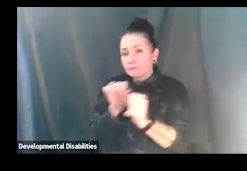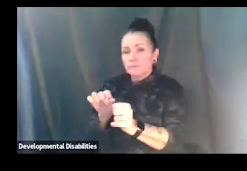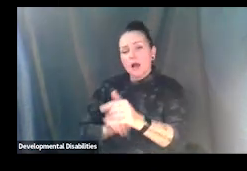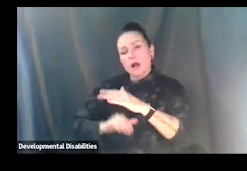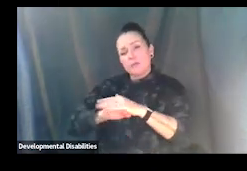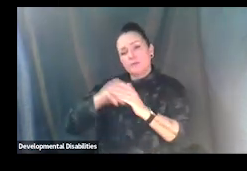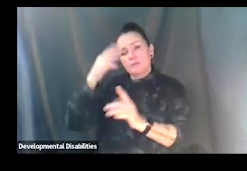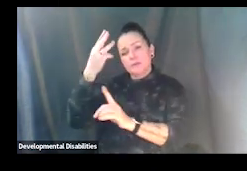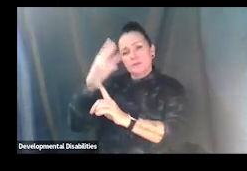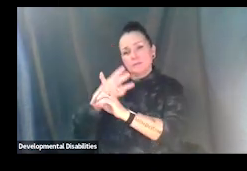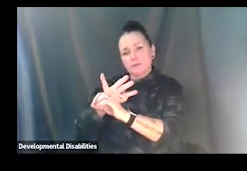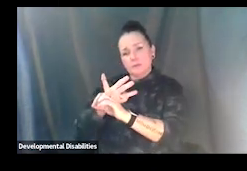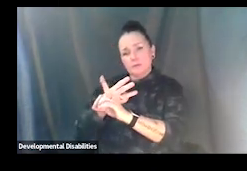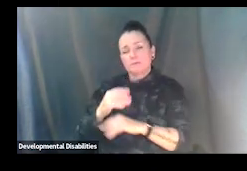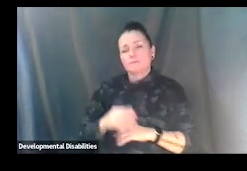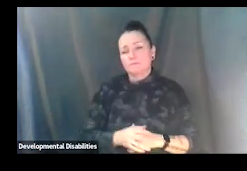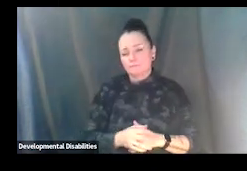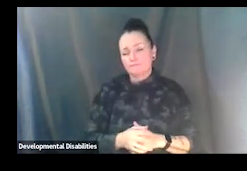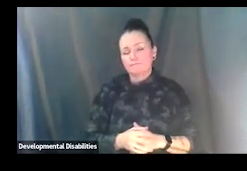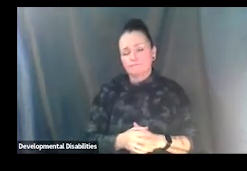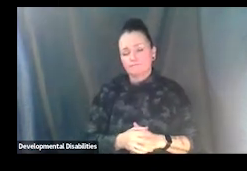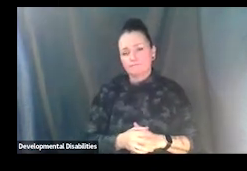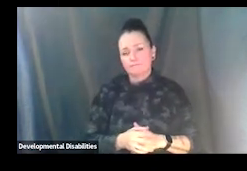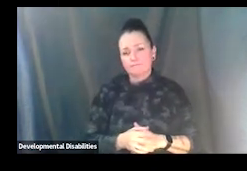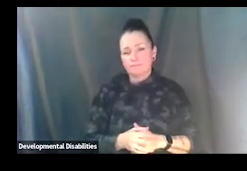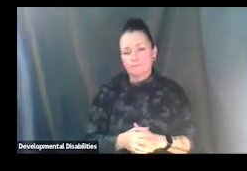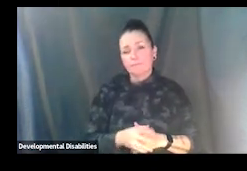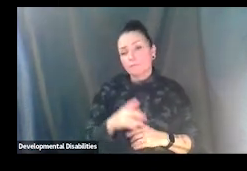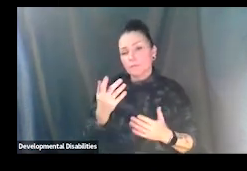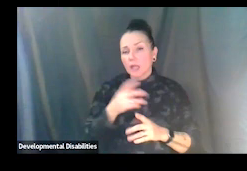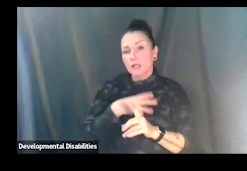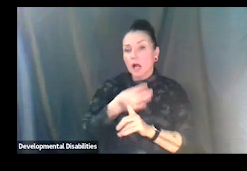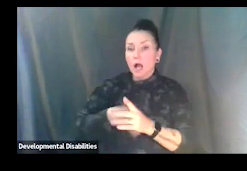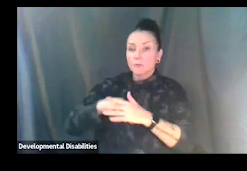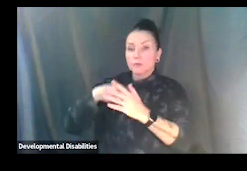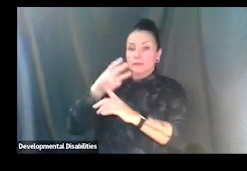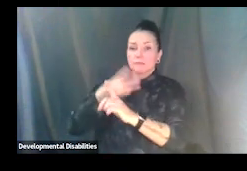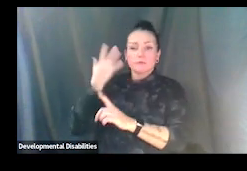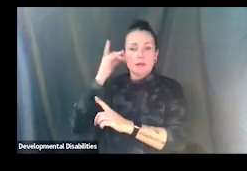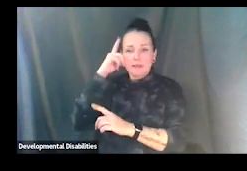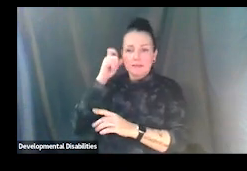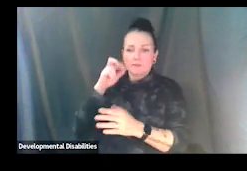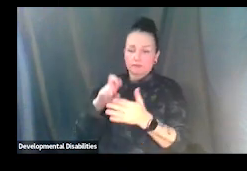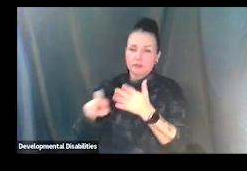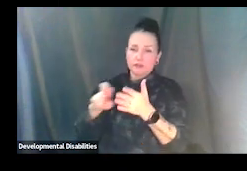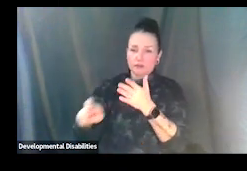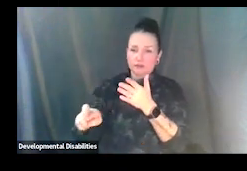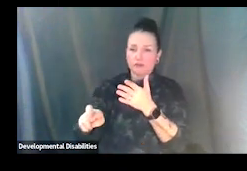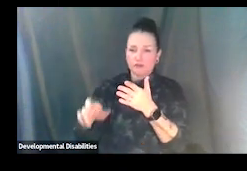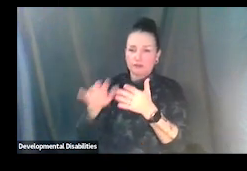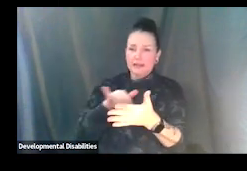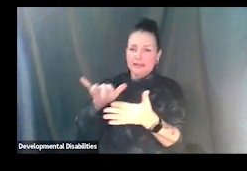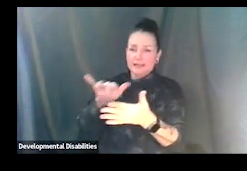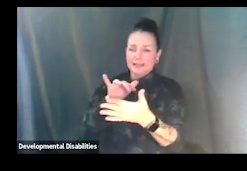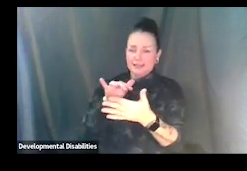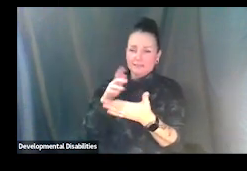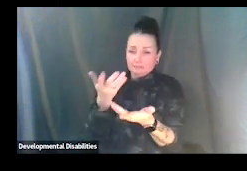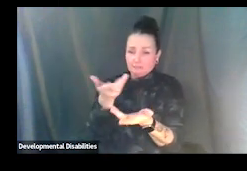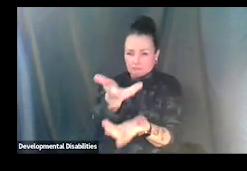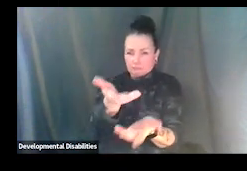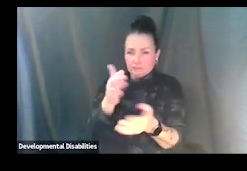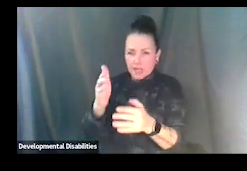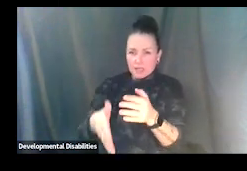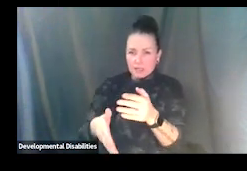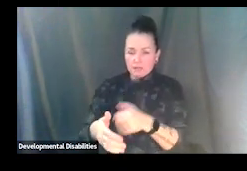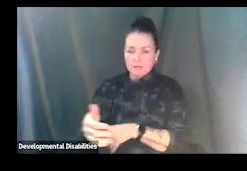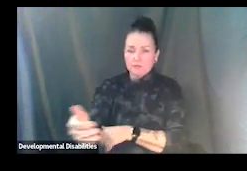Every parent, as said earlier, asked, how long does my child need to take the medicine? And my usual response, and I'm not trying to be a smart aleck, is to say, or smart